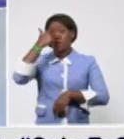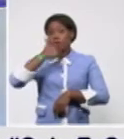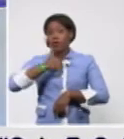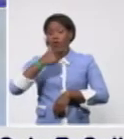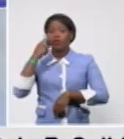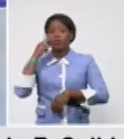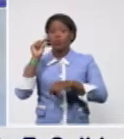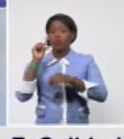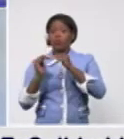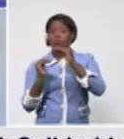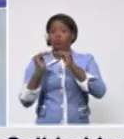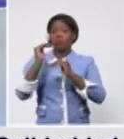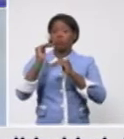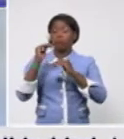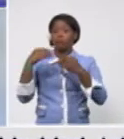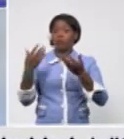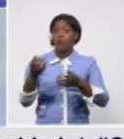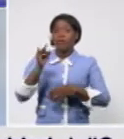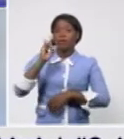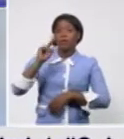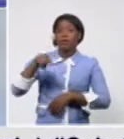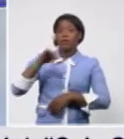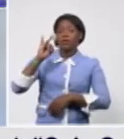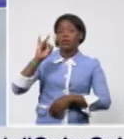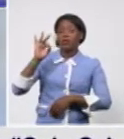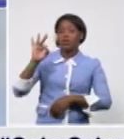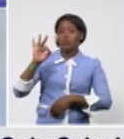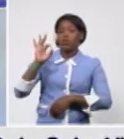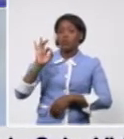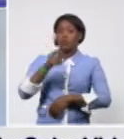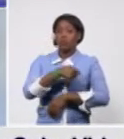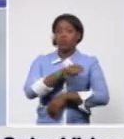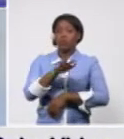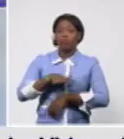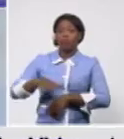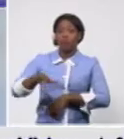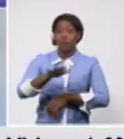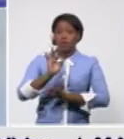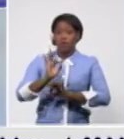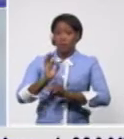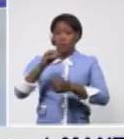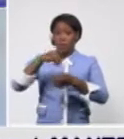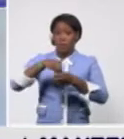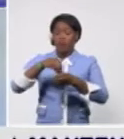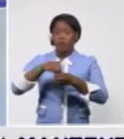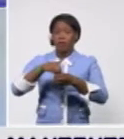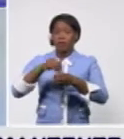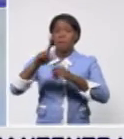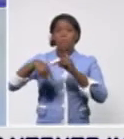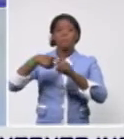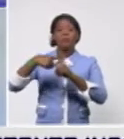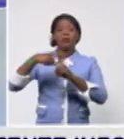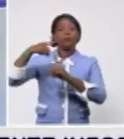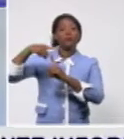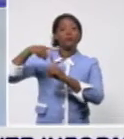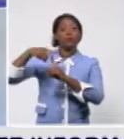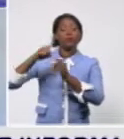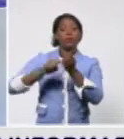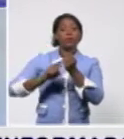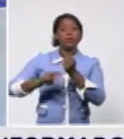7.78, Las Tunas has a rate of 0.93, Villa Clara